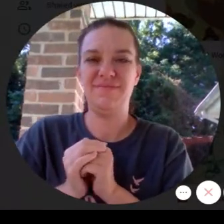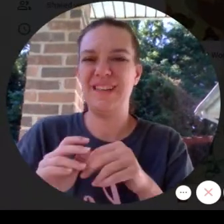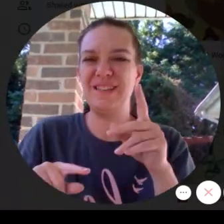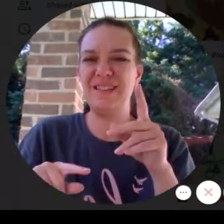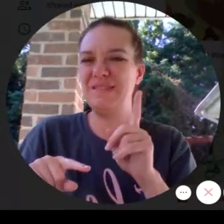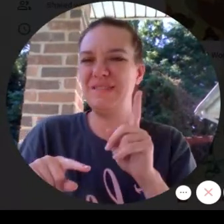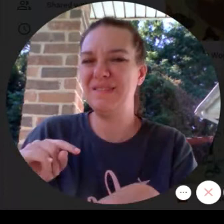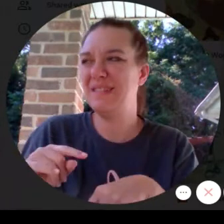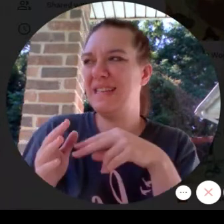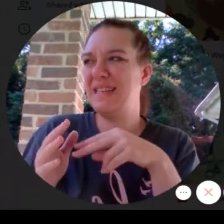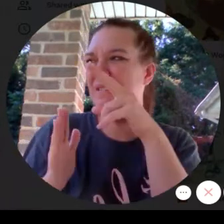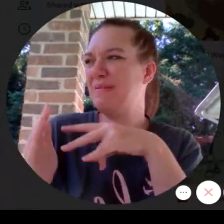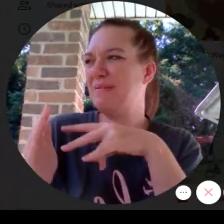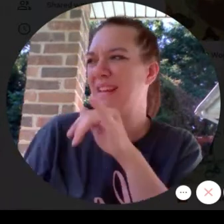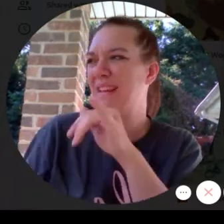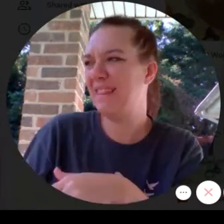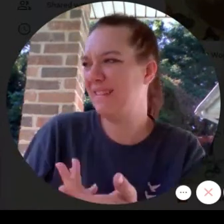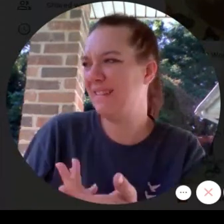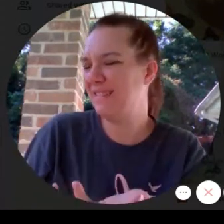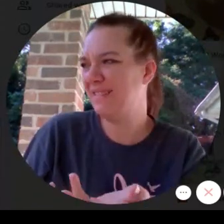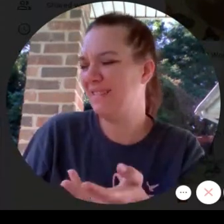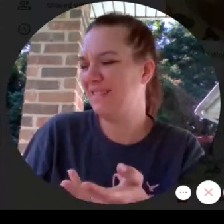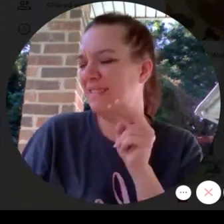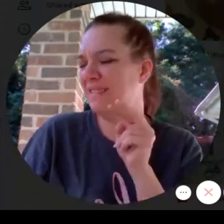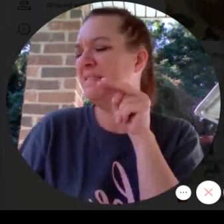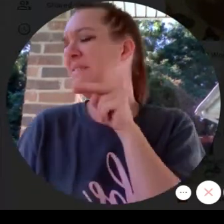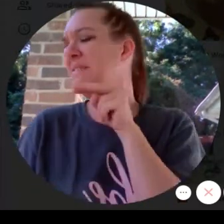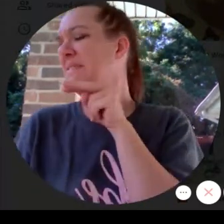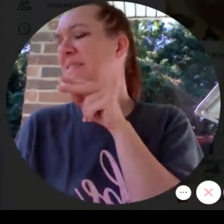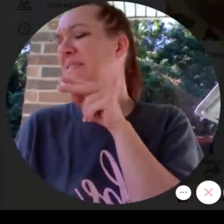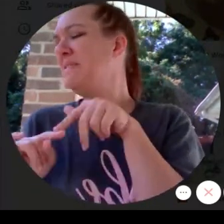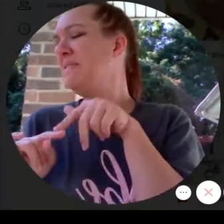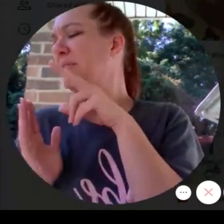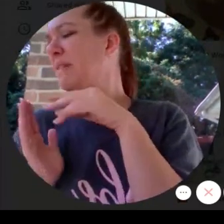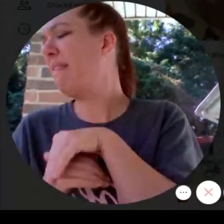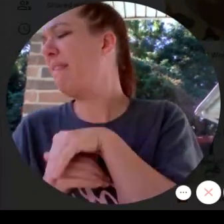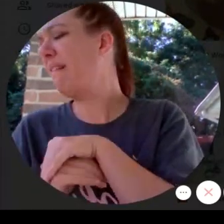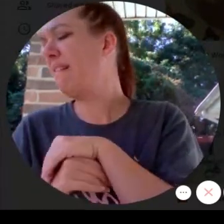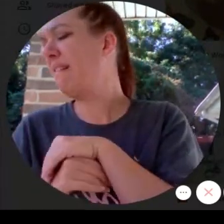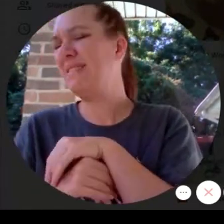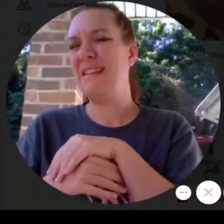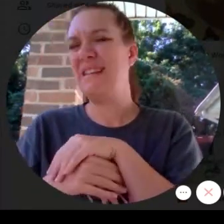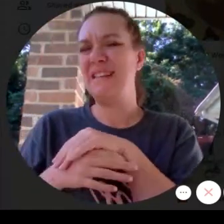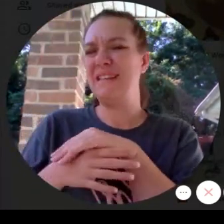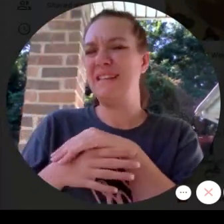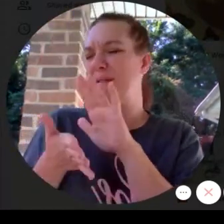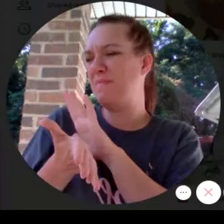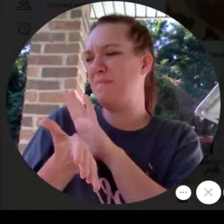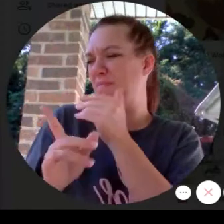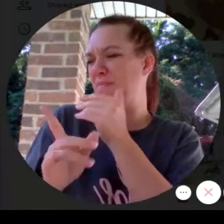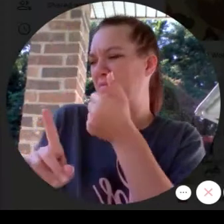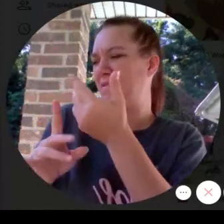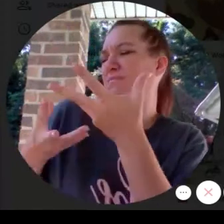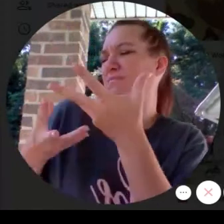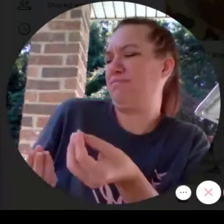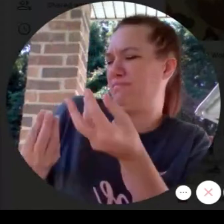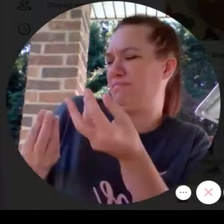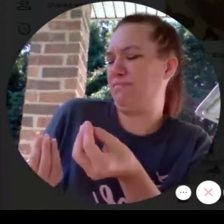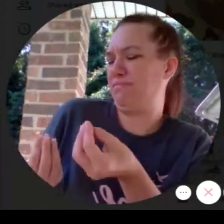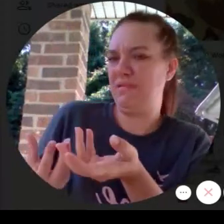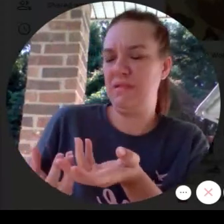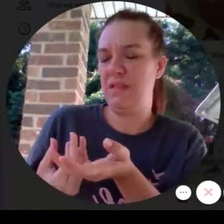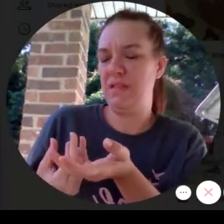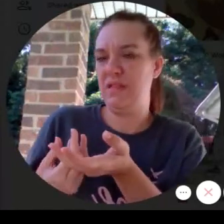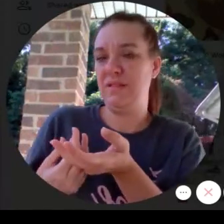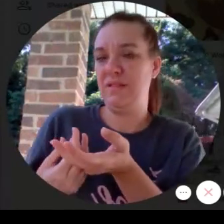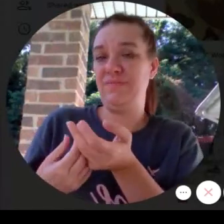read it," Miles said, looking over Josh's shoulder. "The paper's all wet." Josh